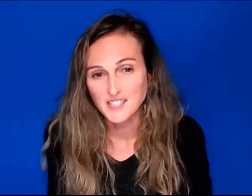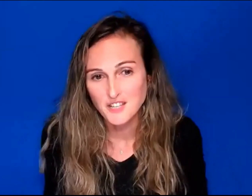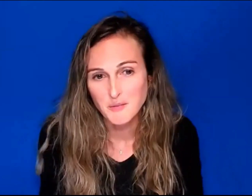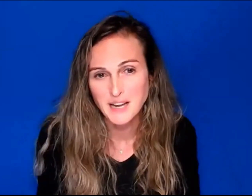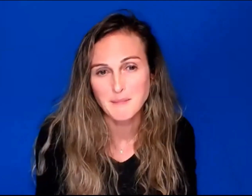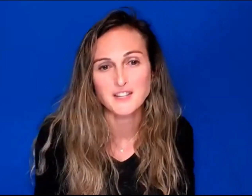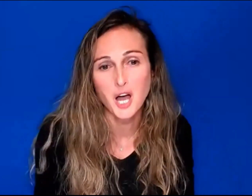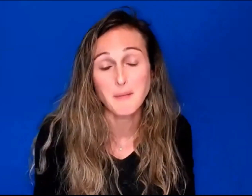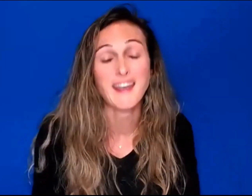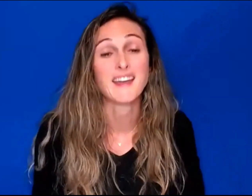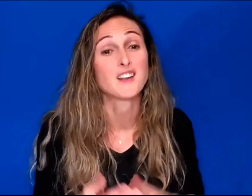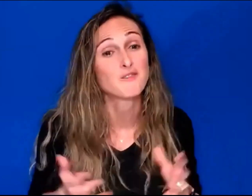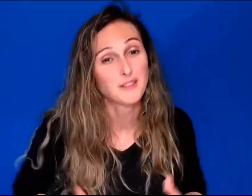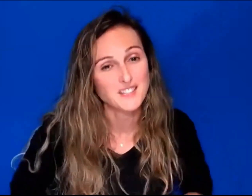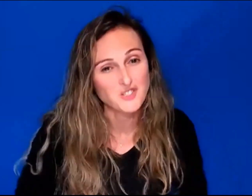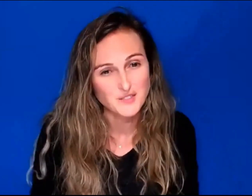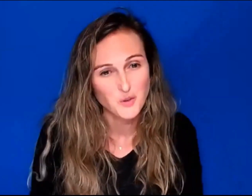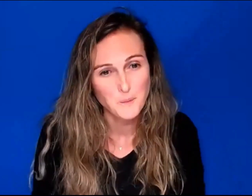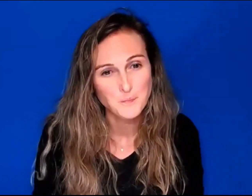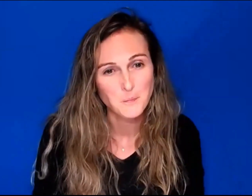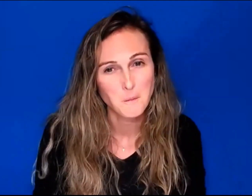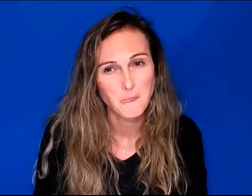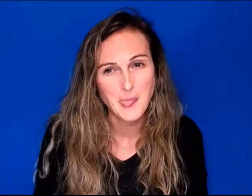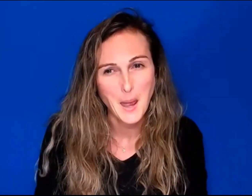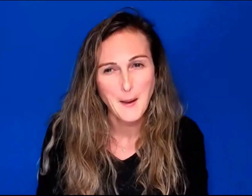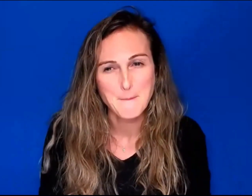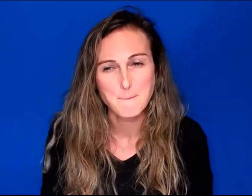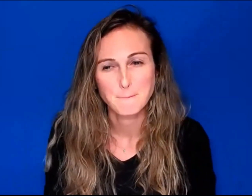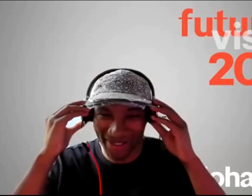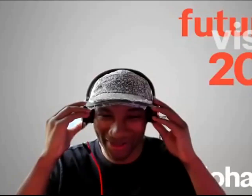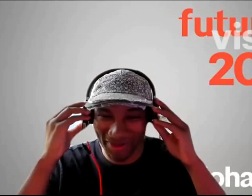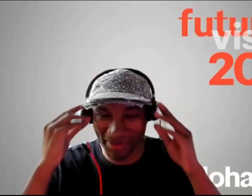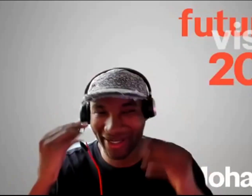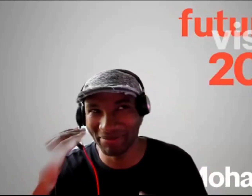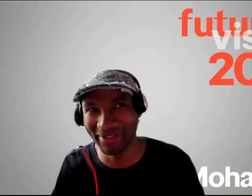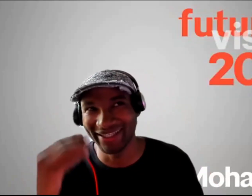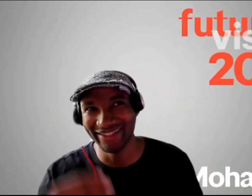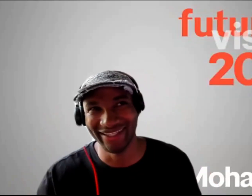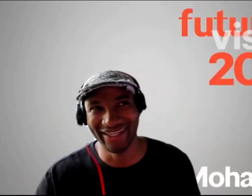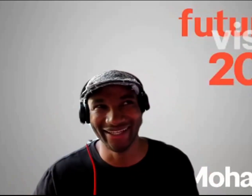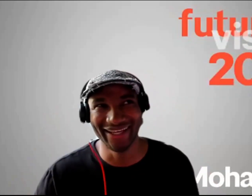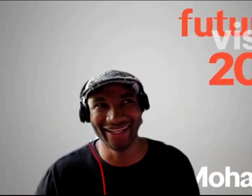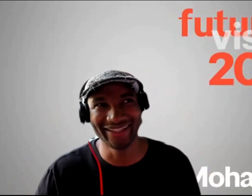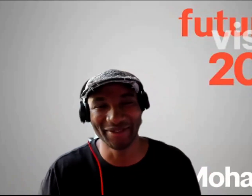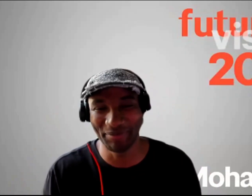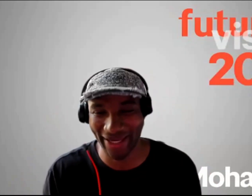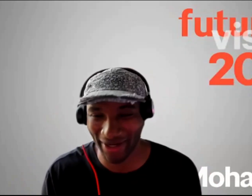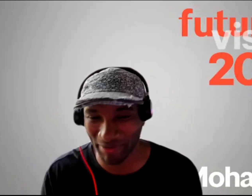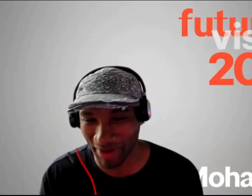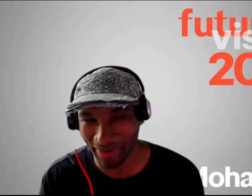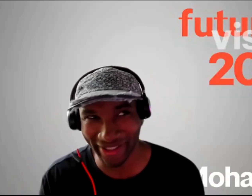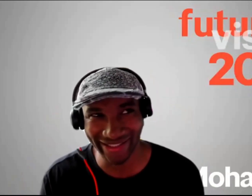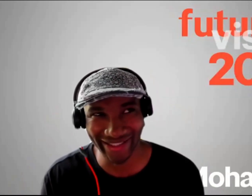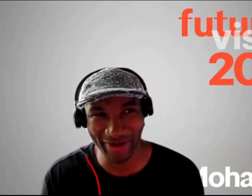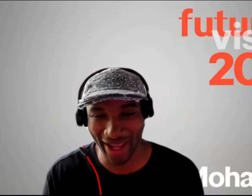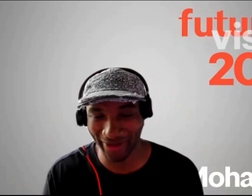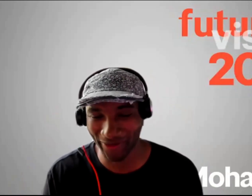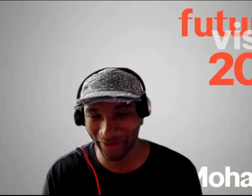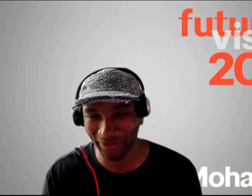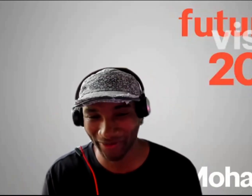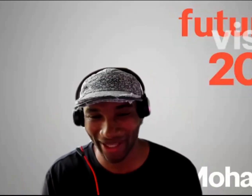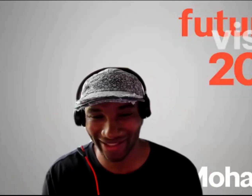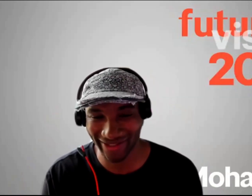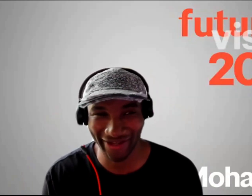much easier for me at my job and therefore less stressful. that's awesome. I mean, I think pen and paper is the